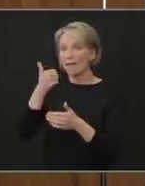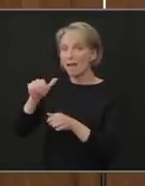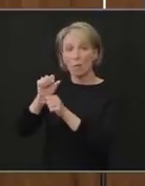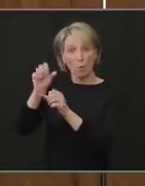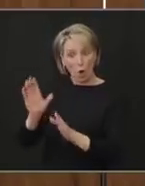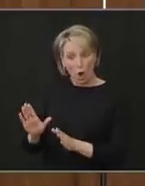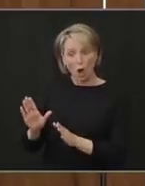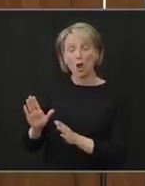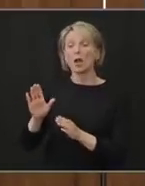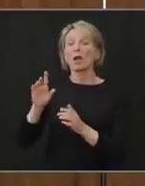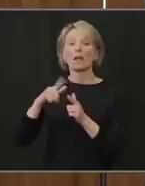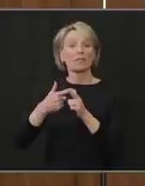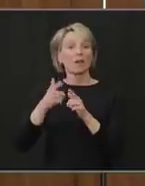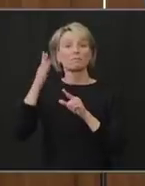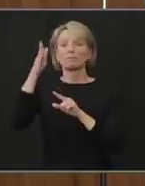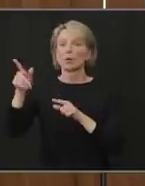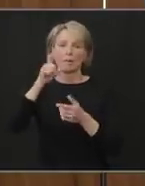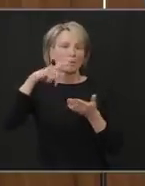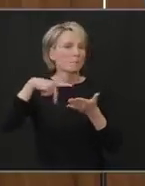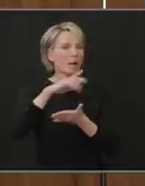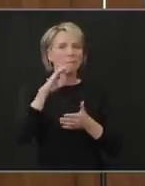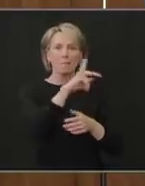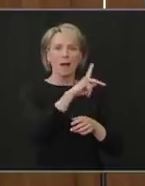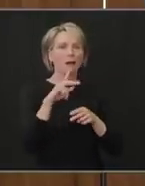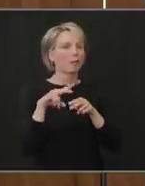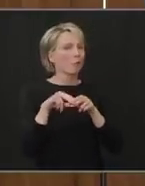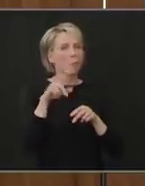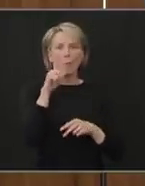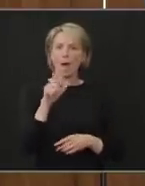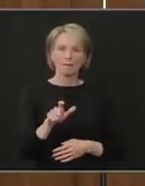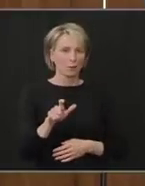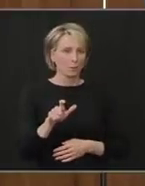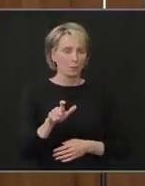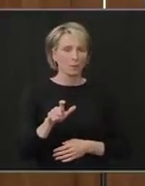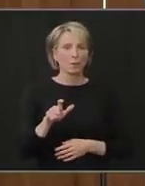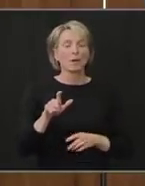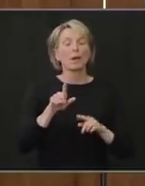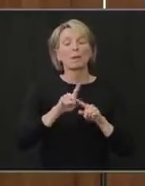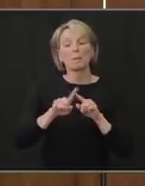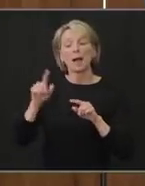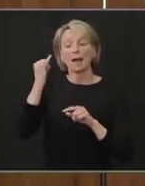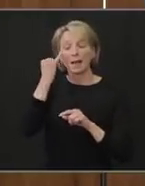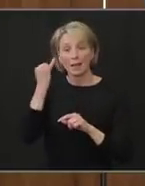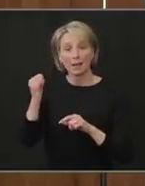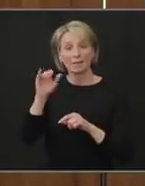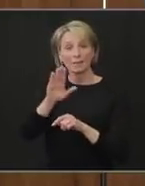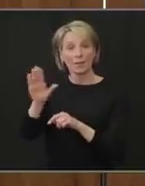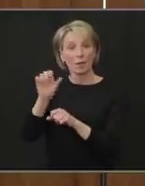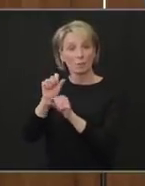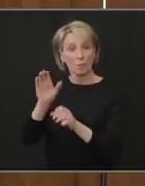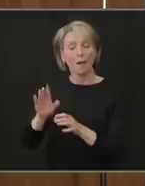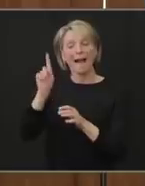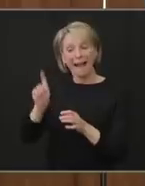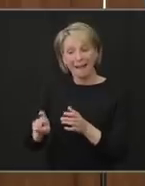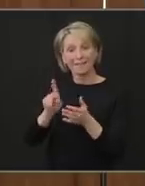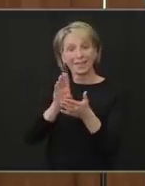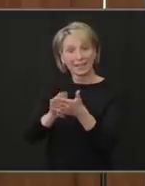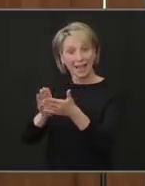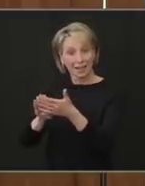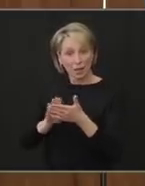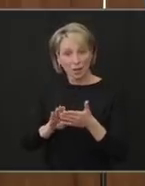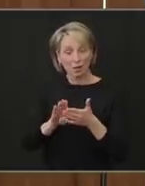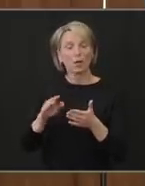incentive to keep people at work. And if they're laid off, we have a vastly expanded